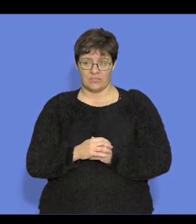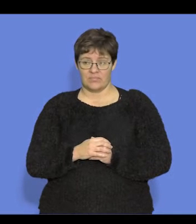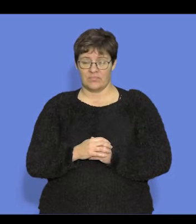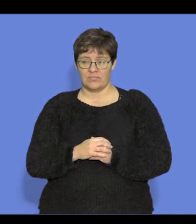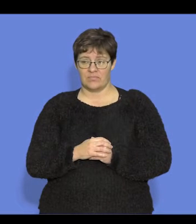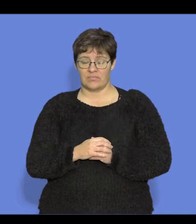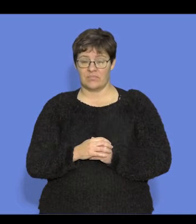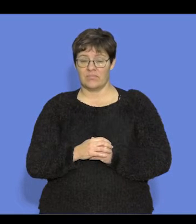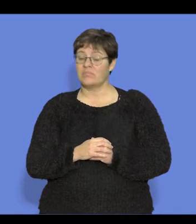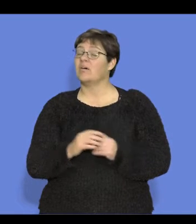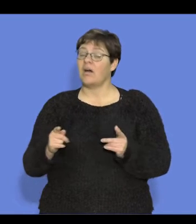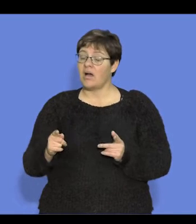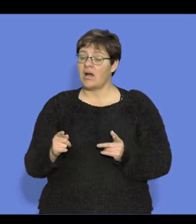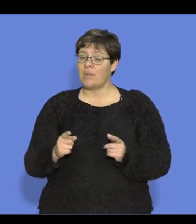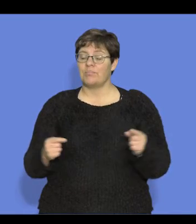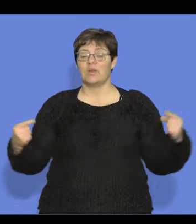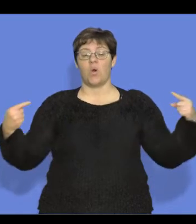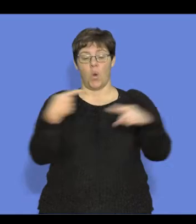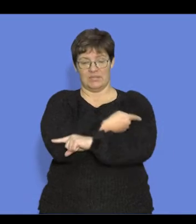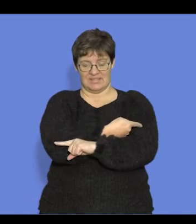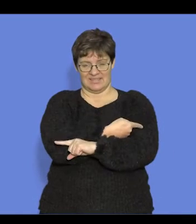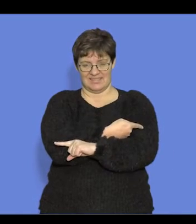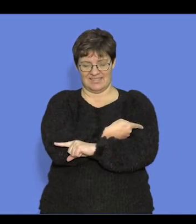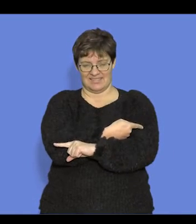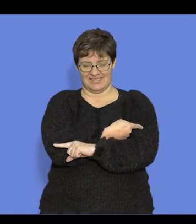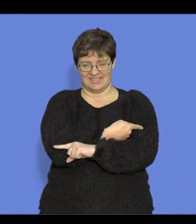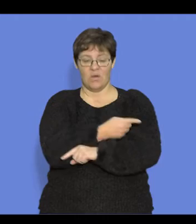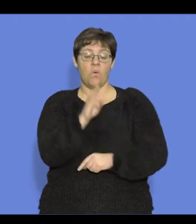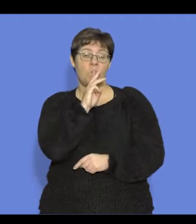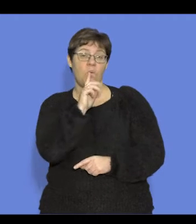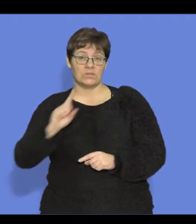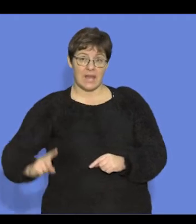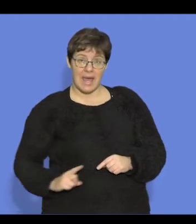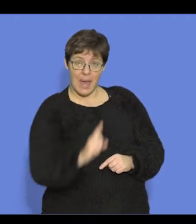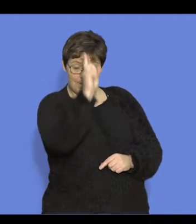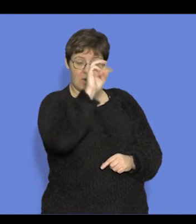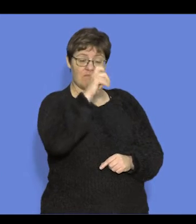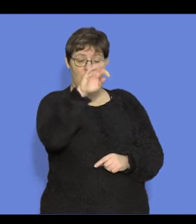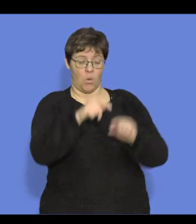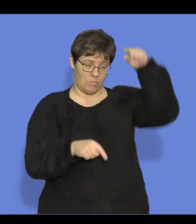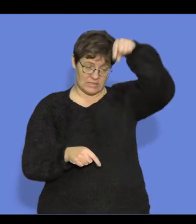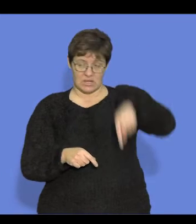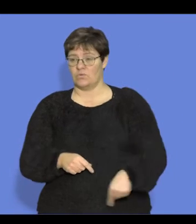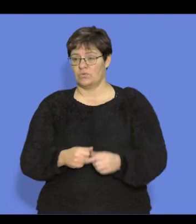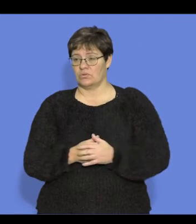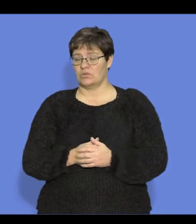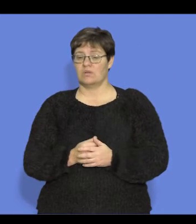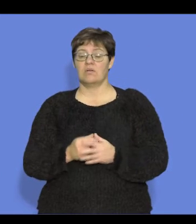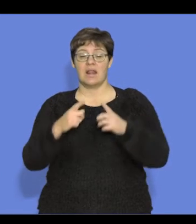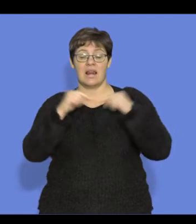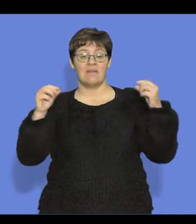phloem goes in the opposite direction to water. So let's have a look. The leaf makes the food.